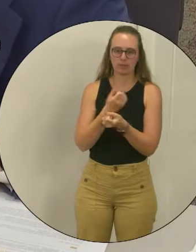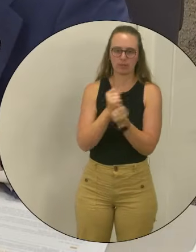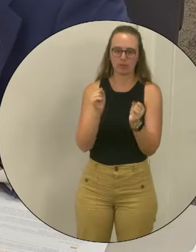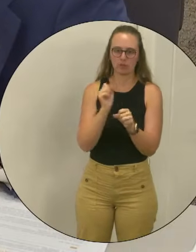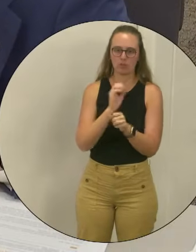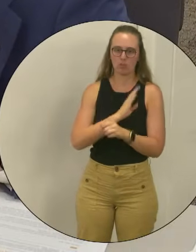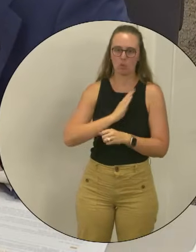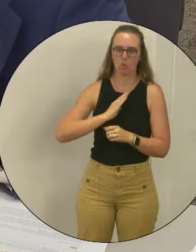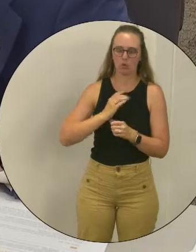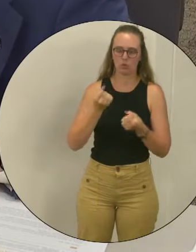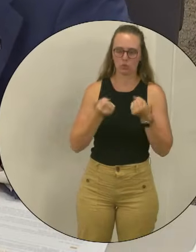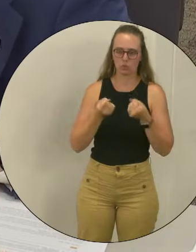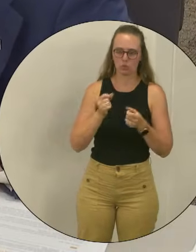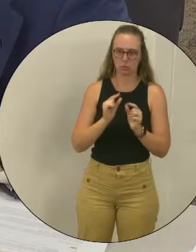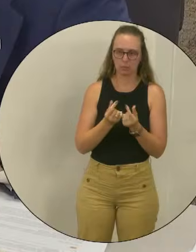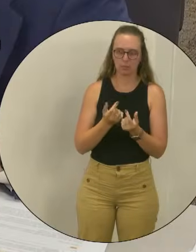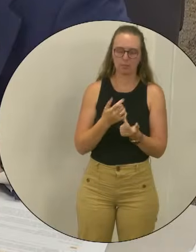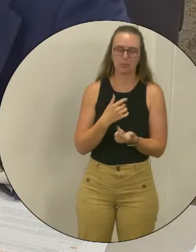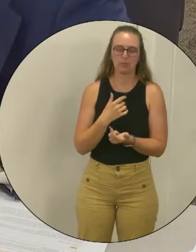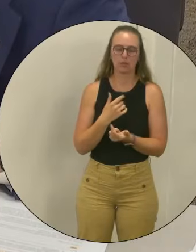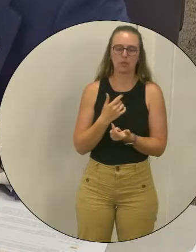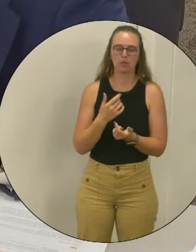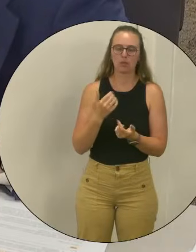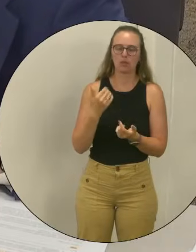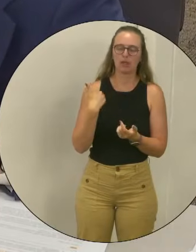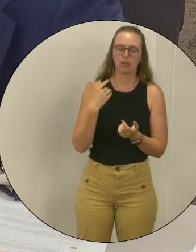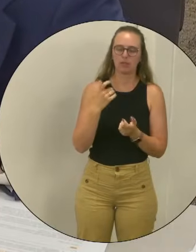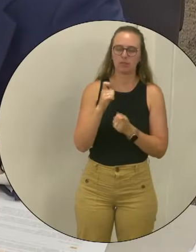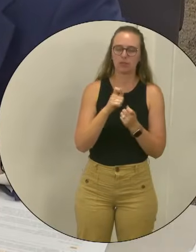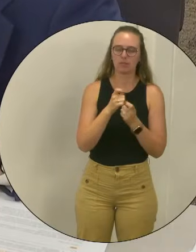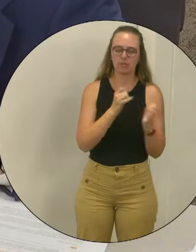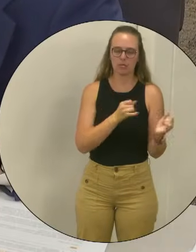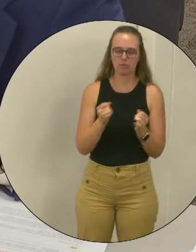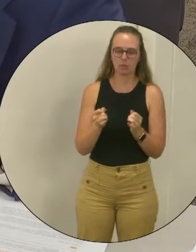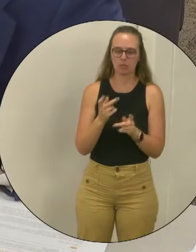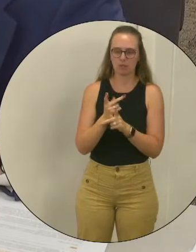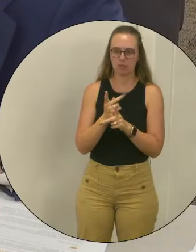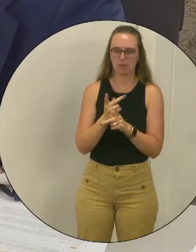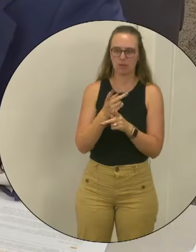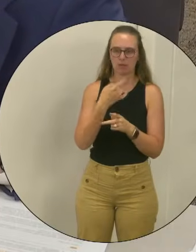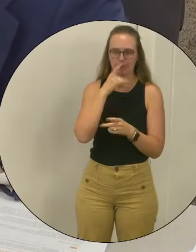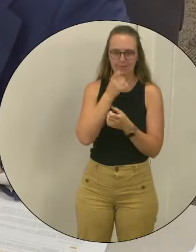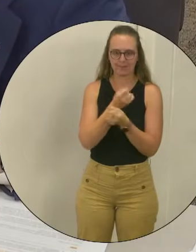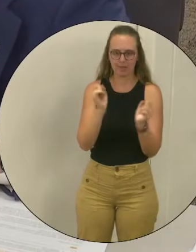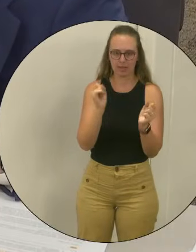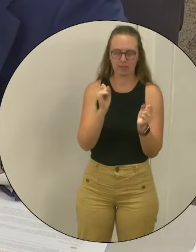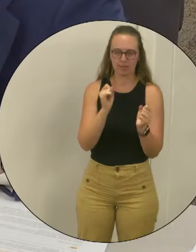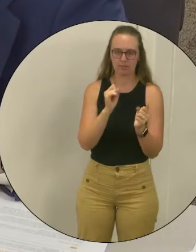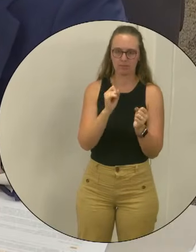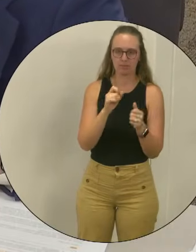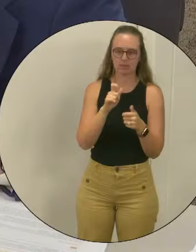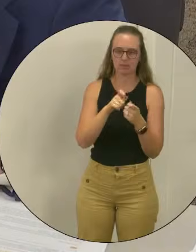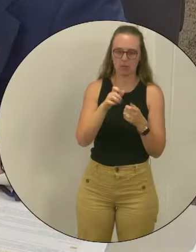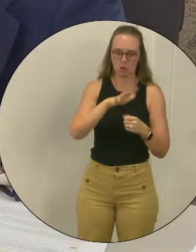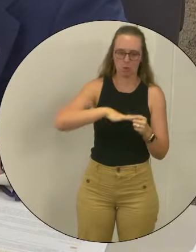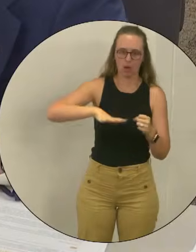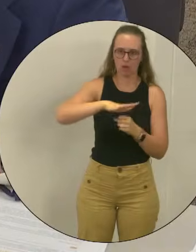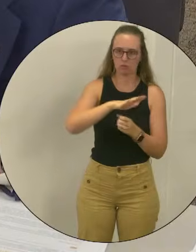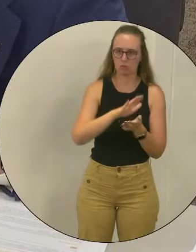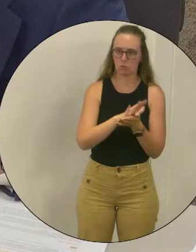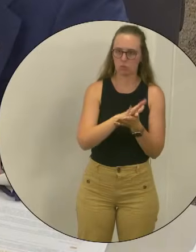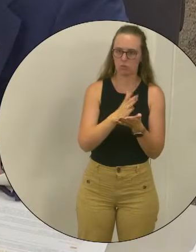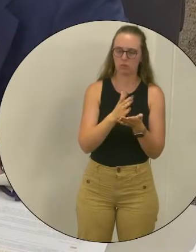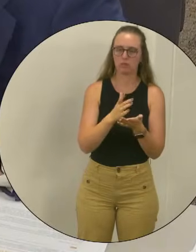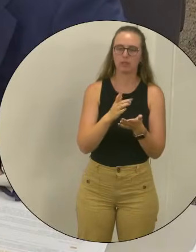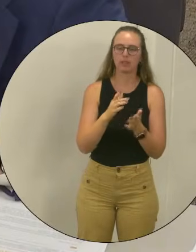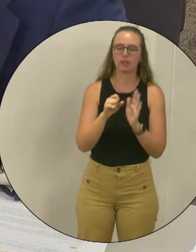there are several individuals and legislators that are invested in keeping our kids safe, especially around our schools. I think the state